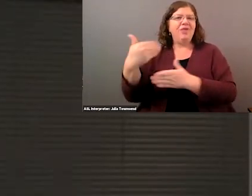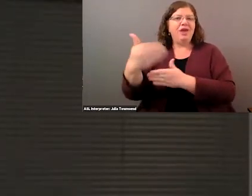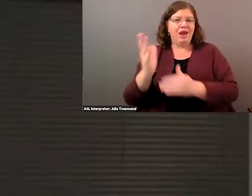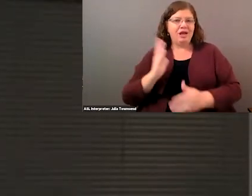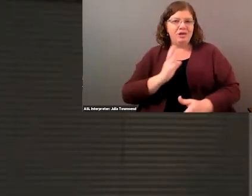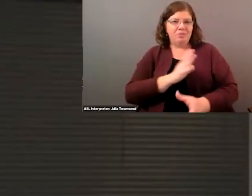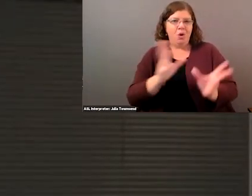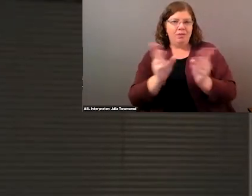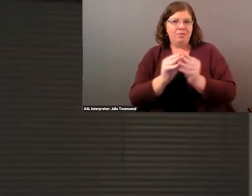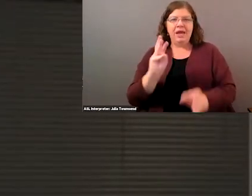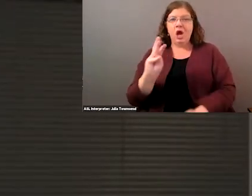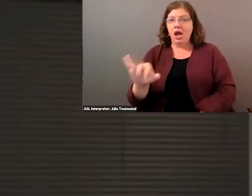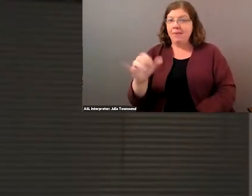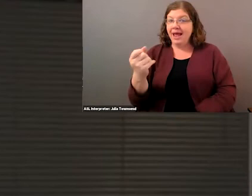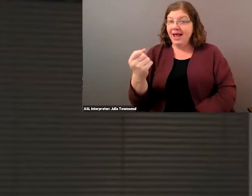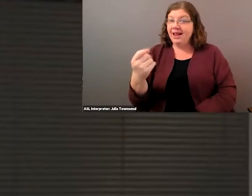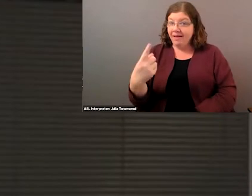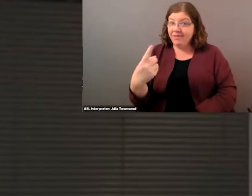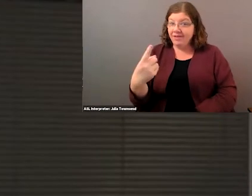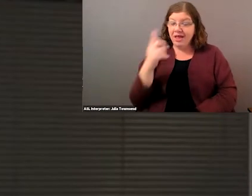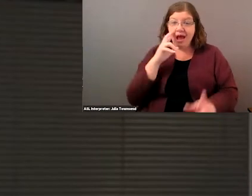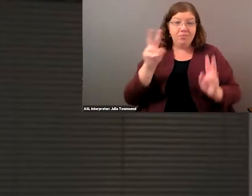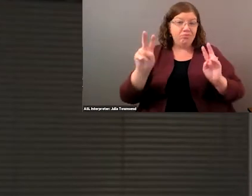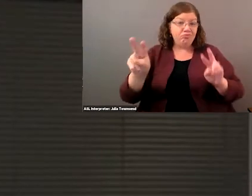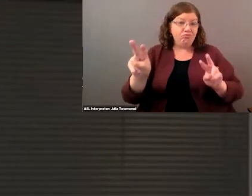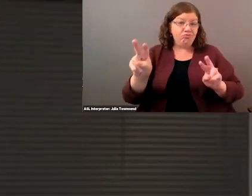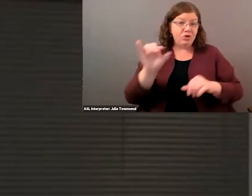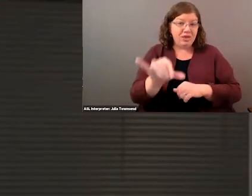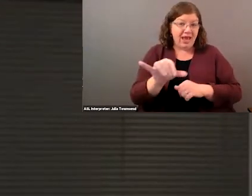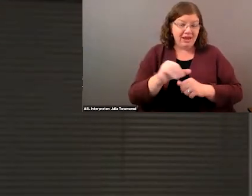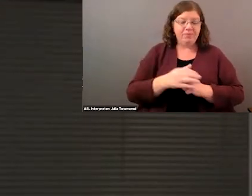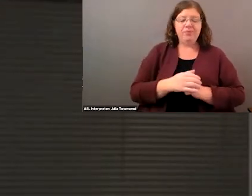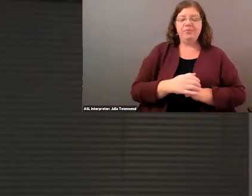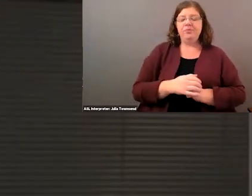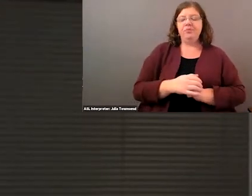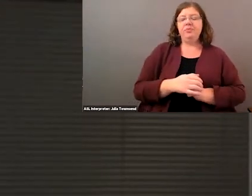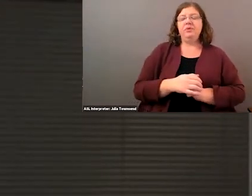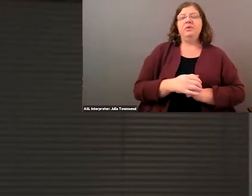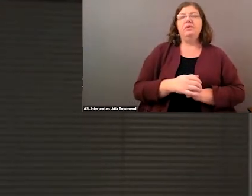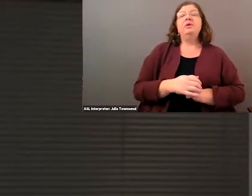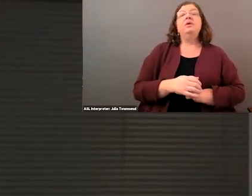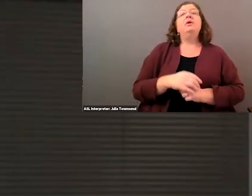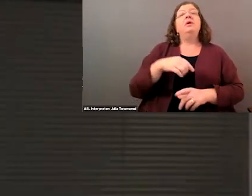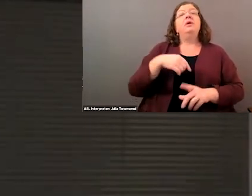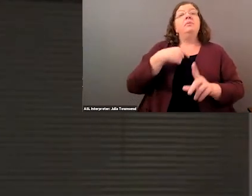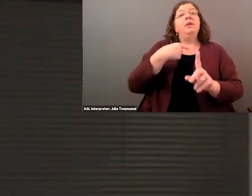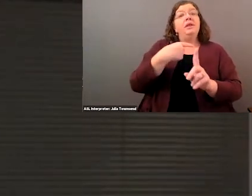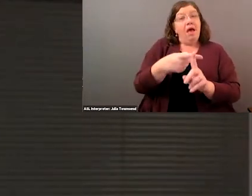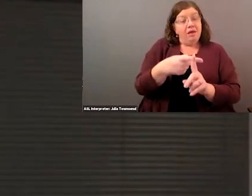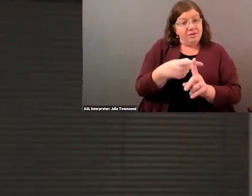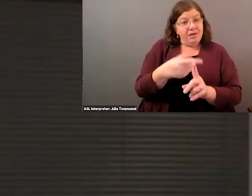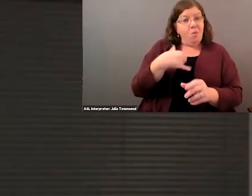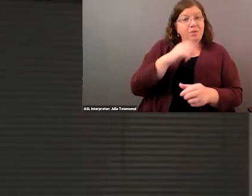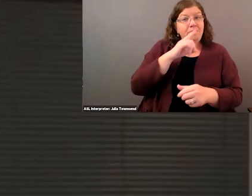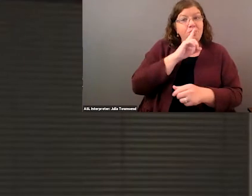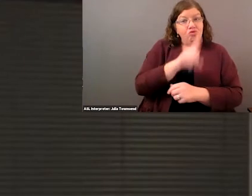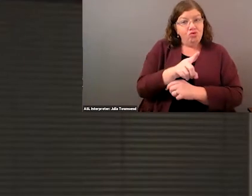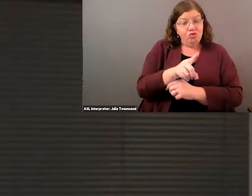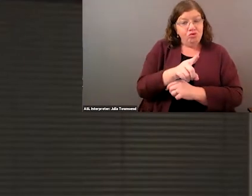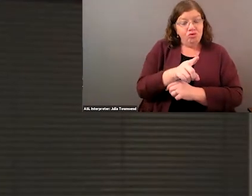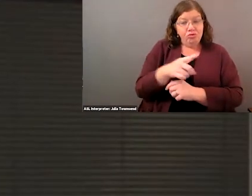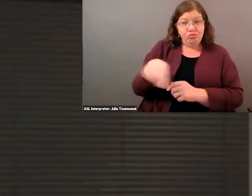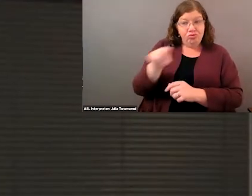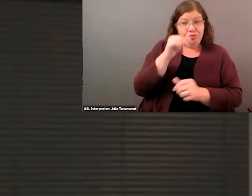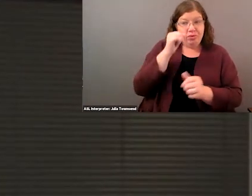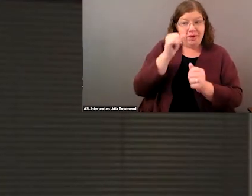addition to that, I want to make sure that we keep in mind that these positions are reviewed in an annual basis and depending